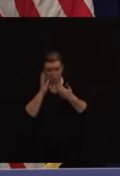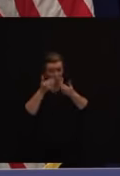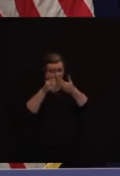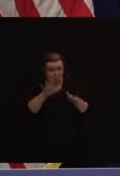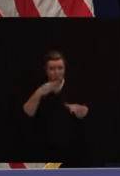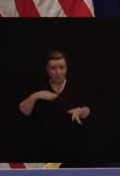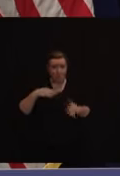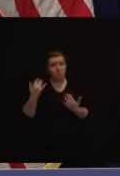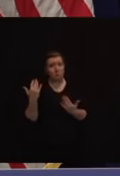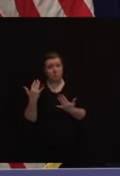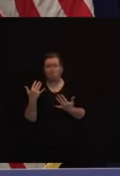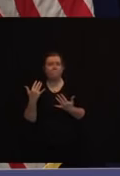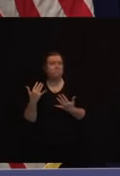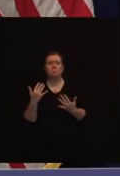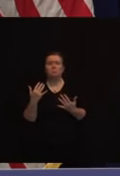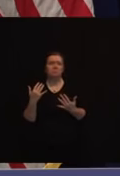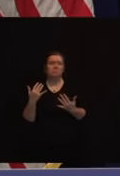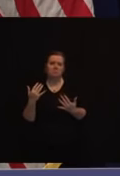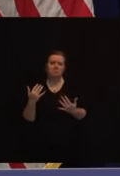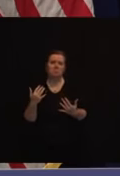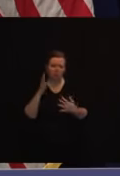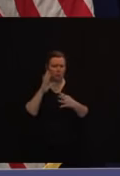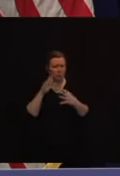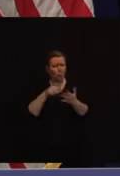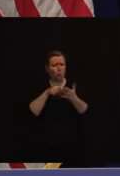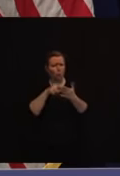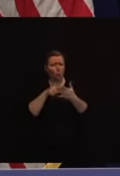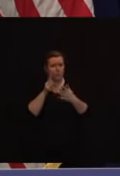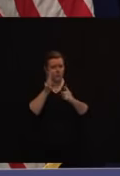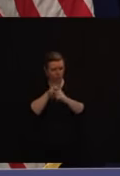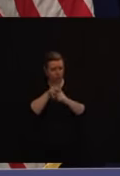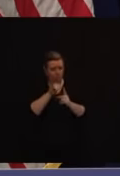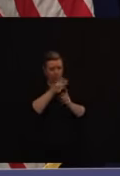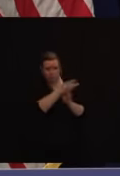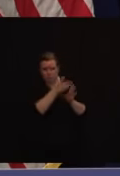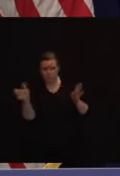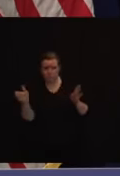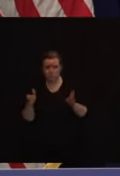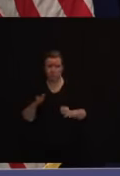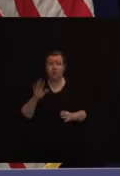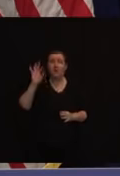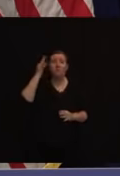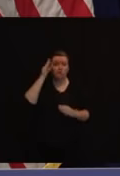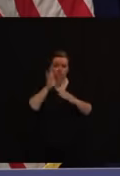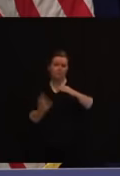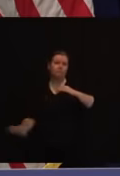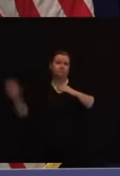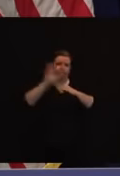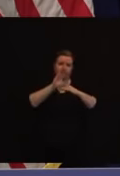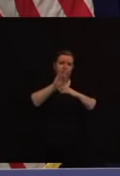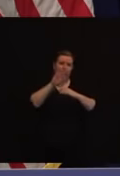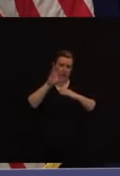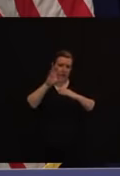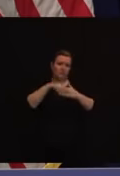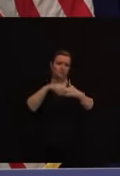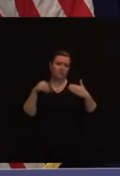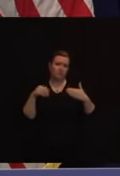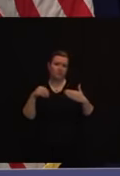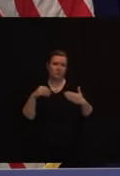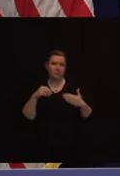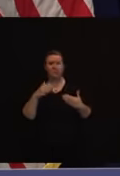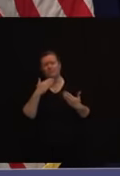you, including from the federal plus up of $600 a week. Again, deeply appreciate the frustration. I